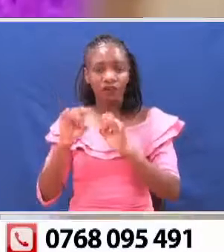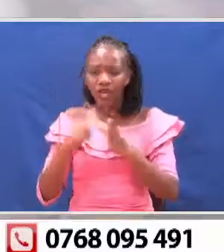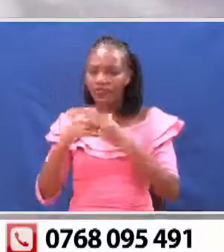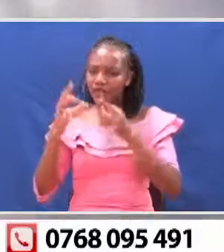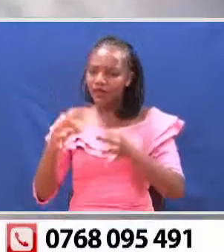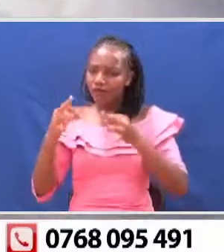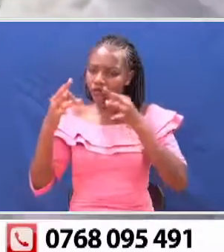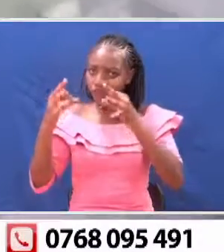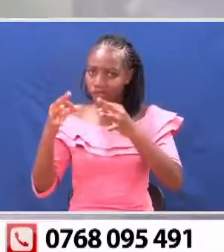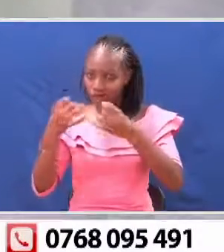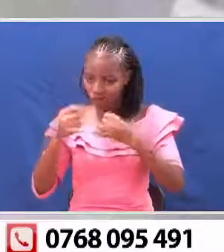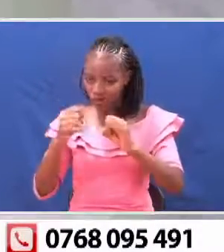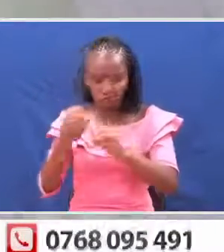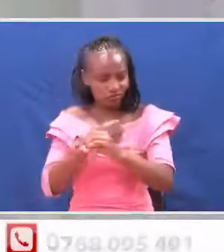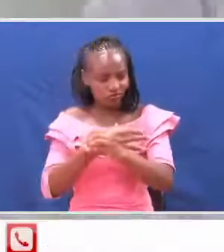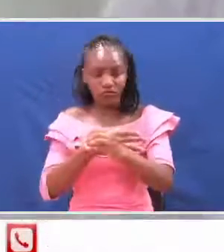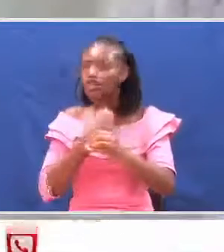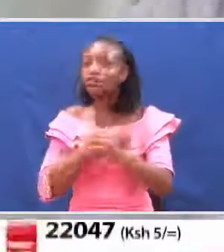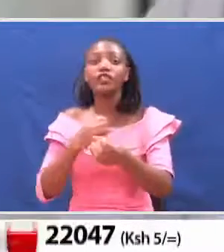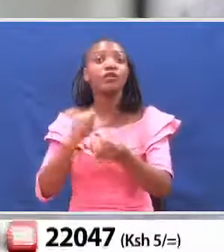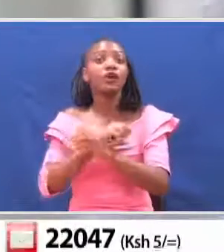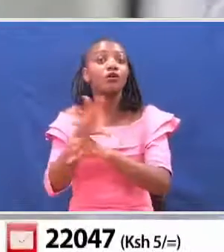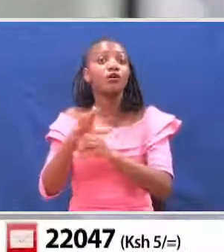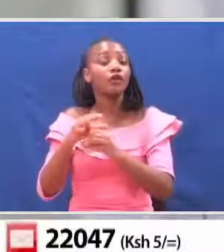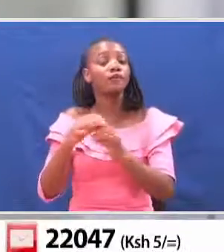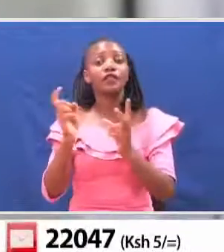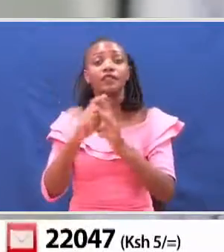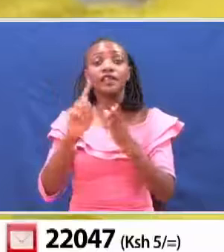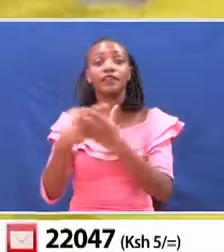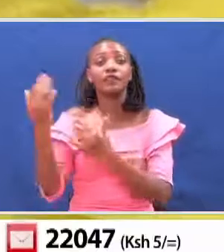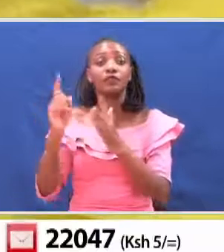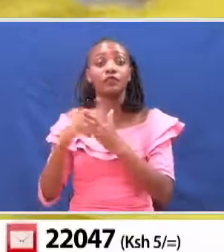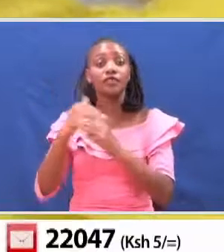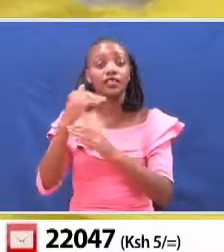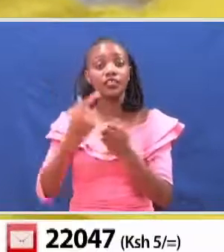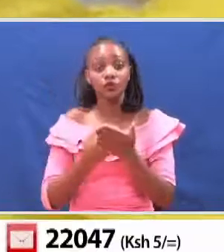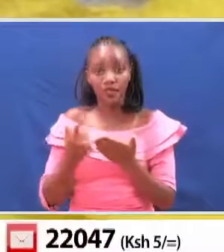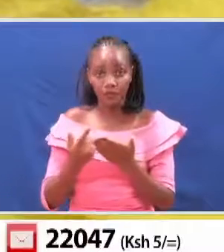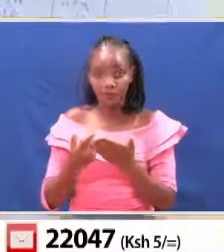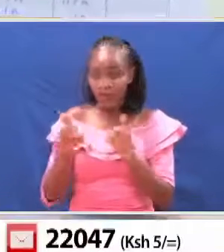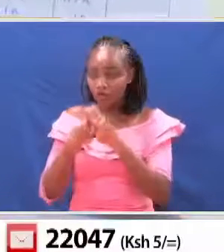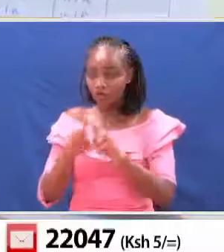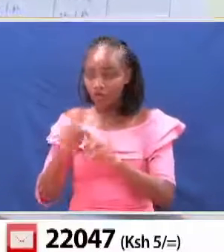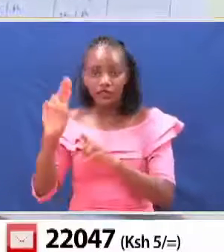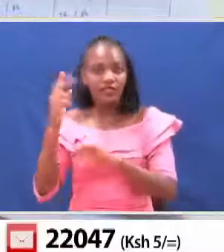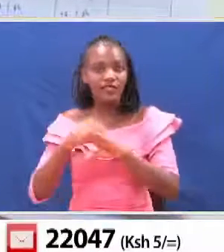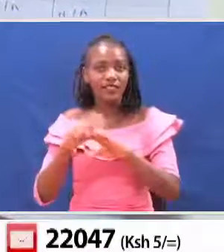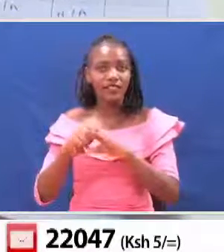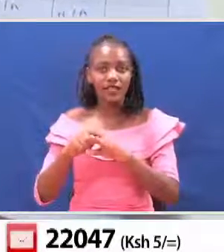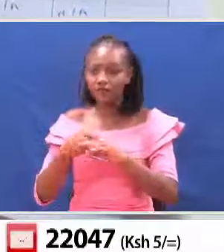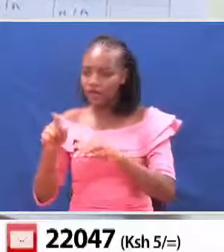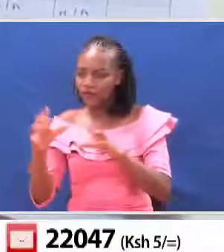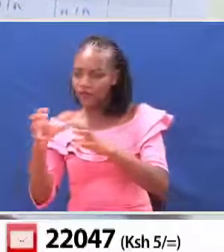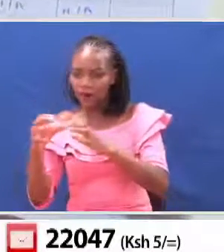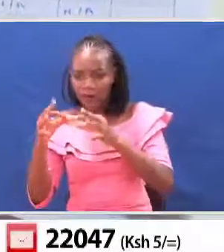experimental COVID-19 vaccine. They expect to begin the exercise in the coming weeks. This is the second time Novavax